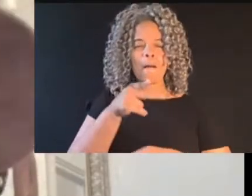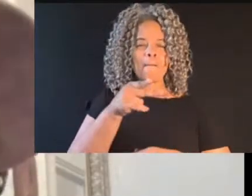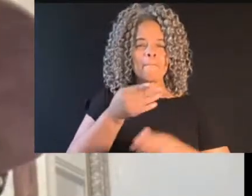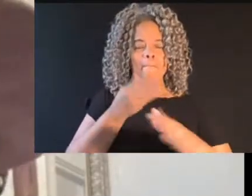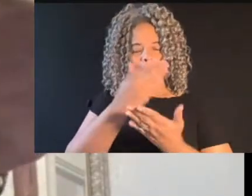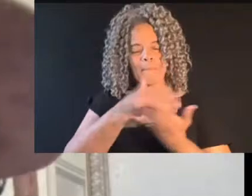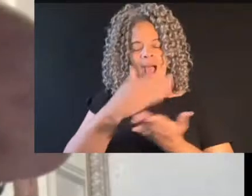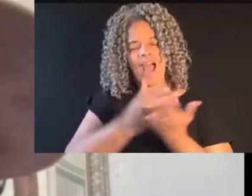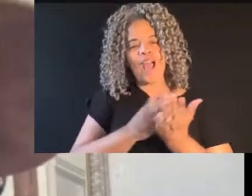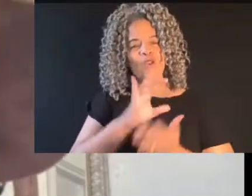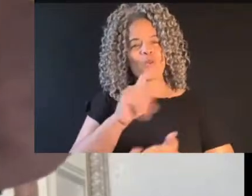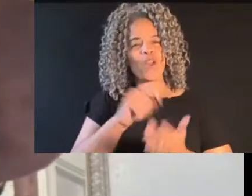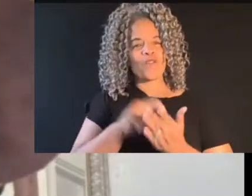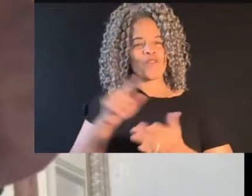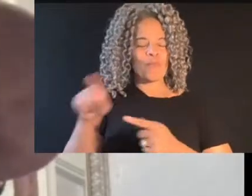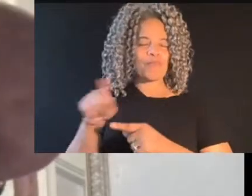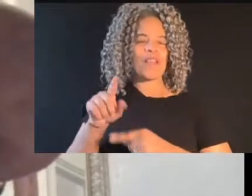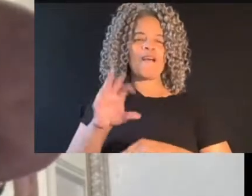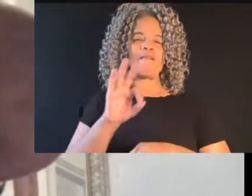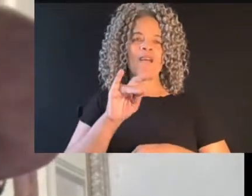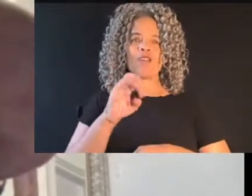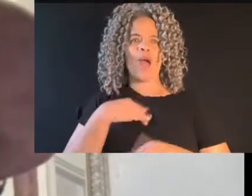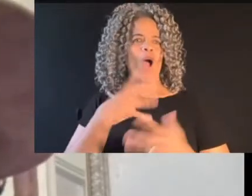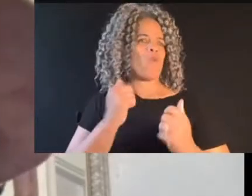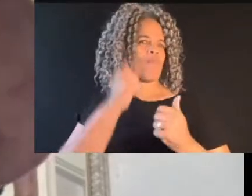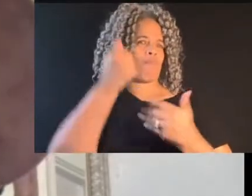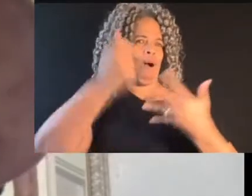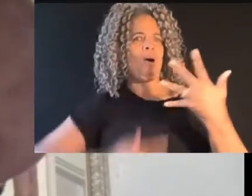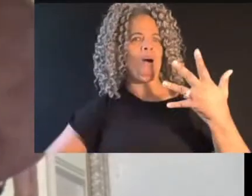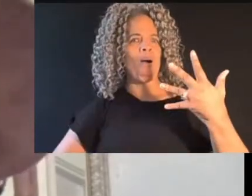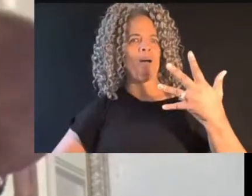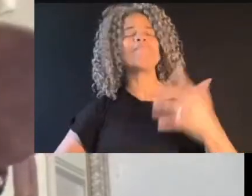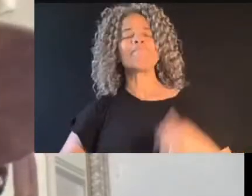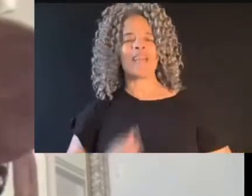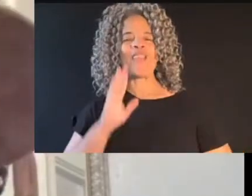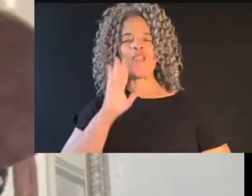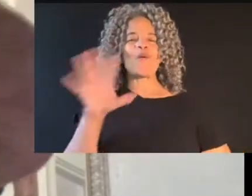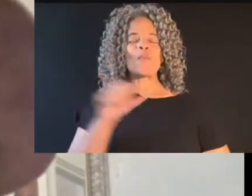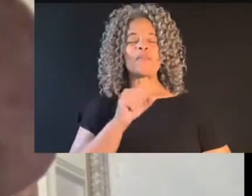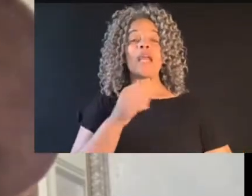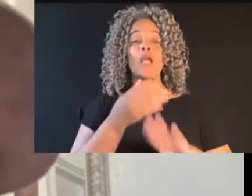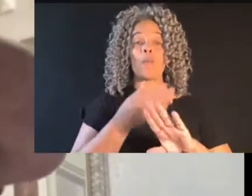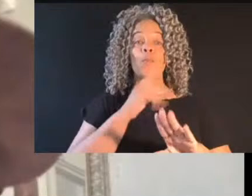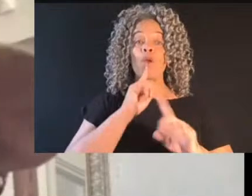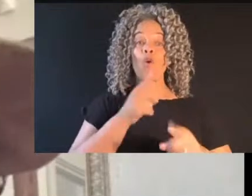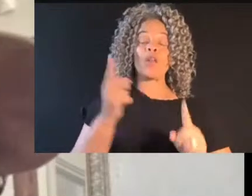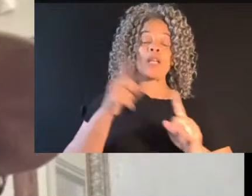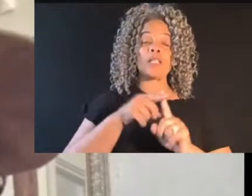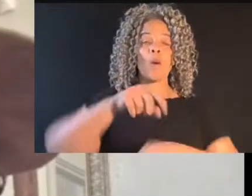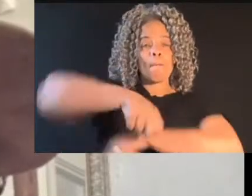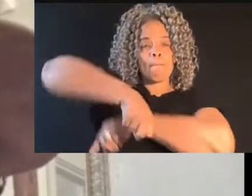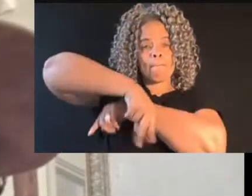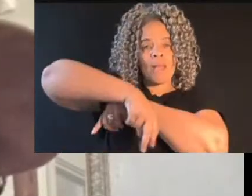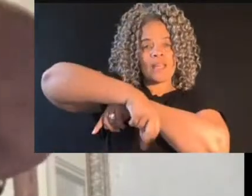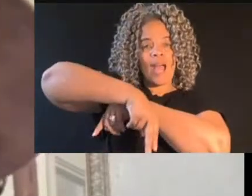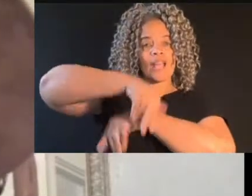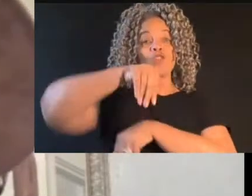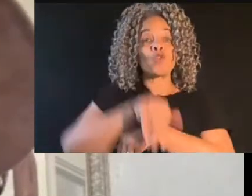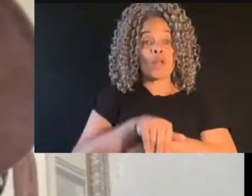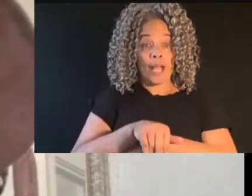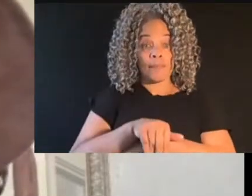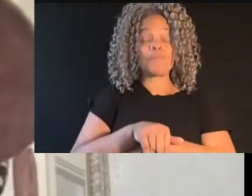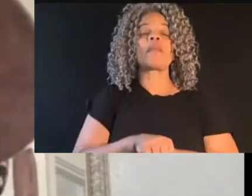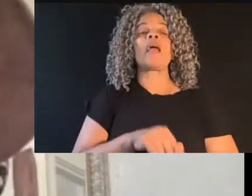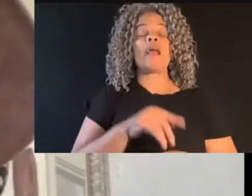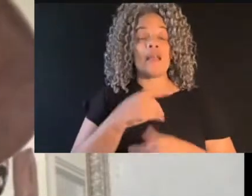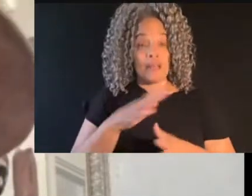Factory. I want them all. They will be taking pre-orders until midnight tonight. And then